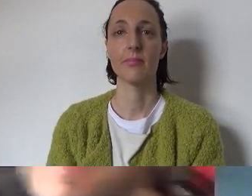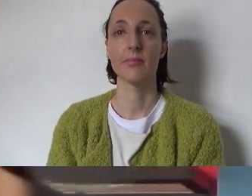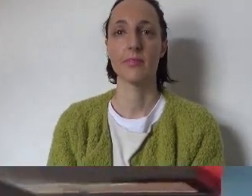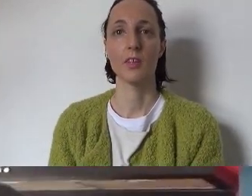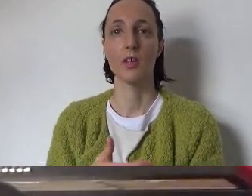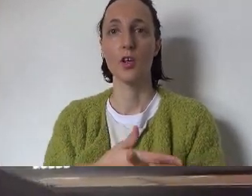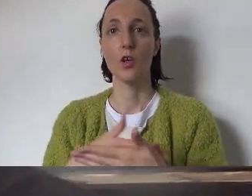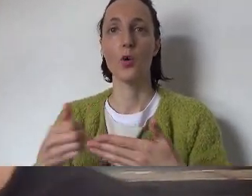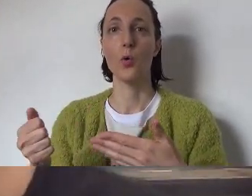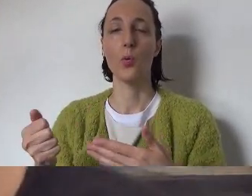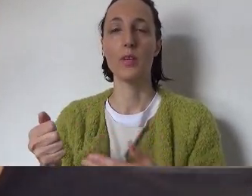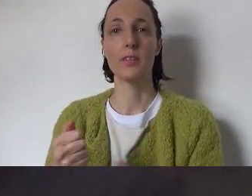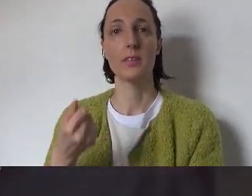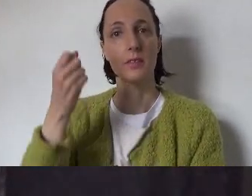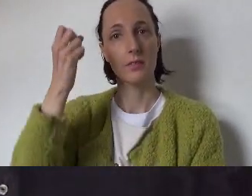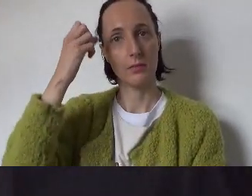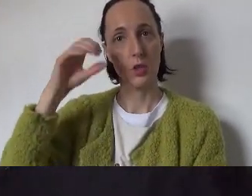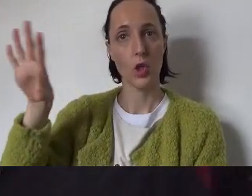I always